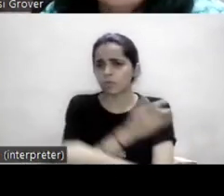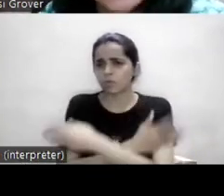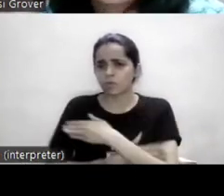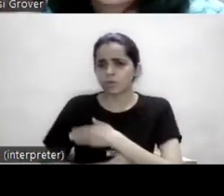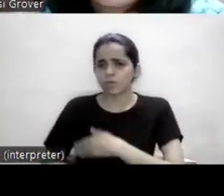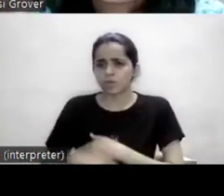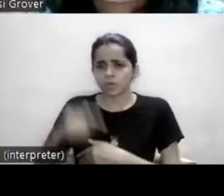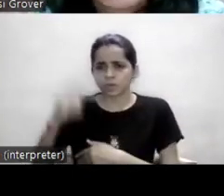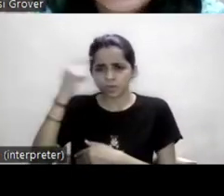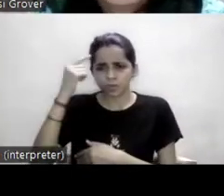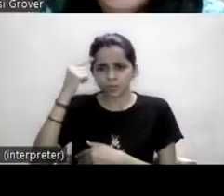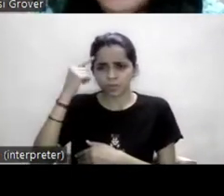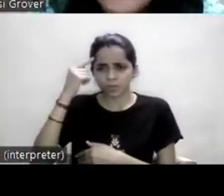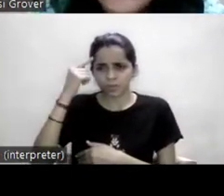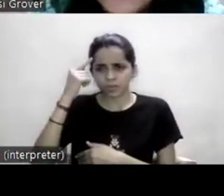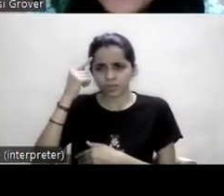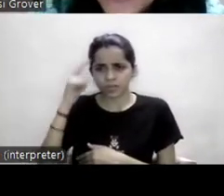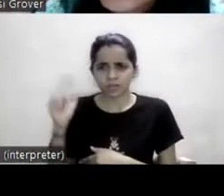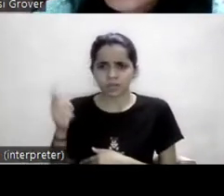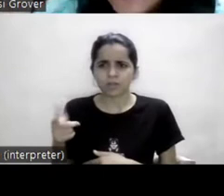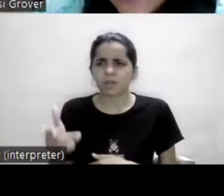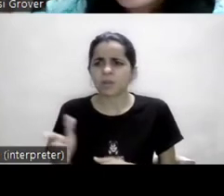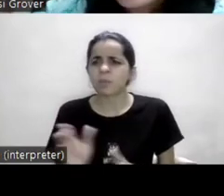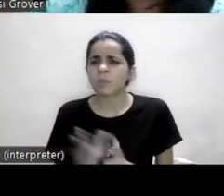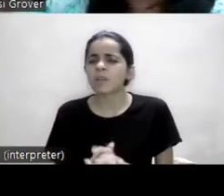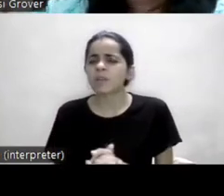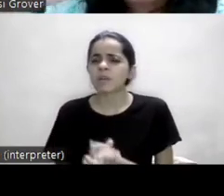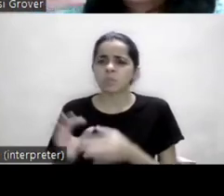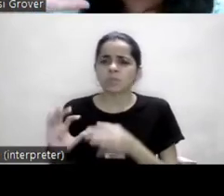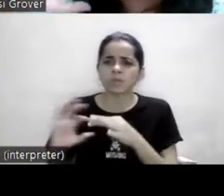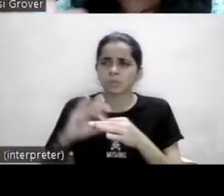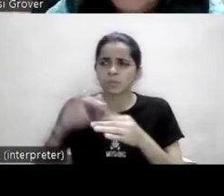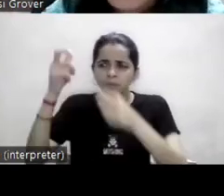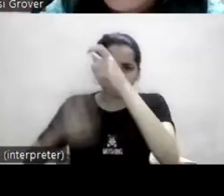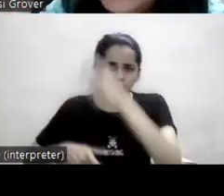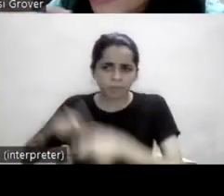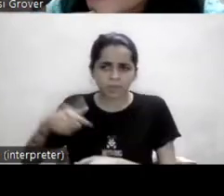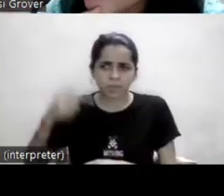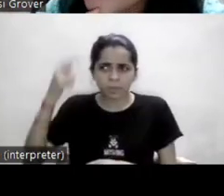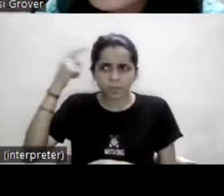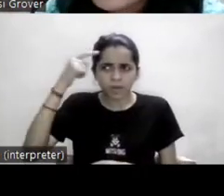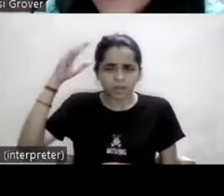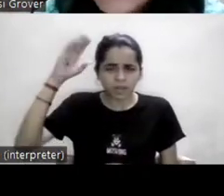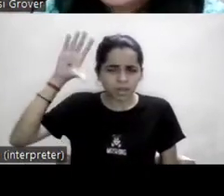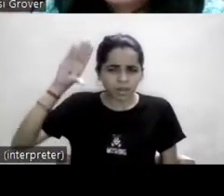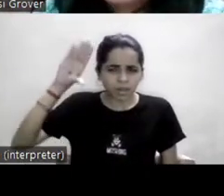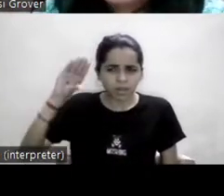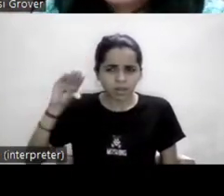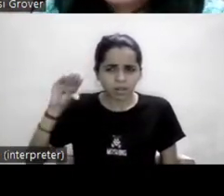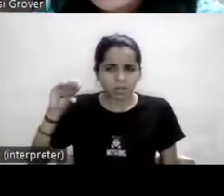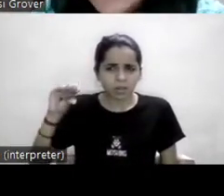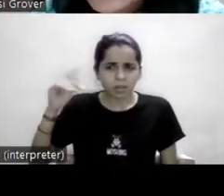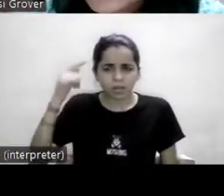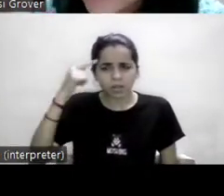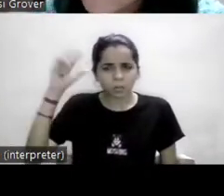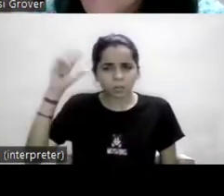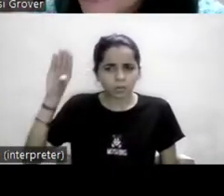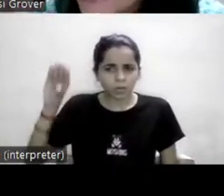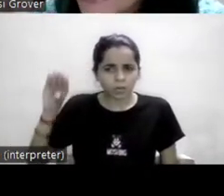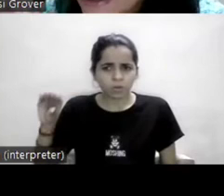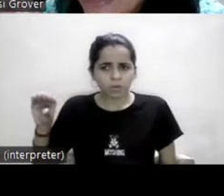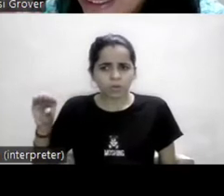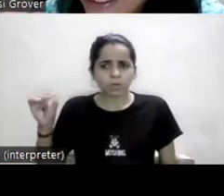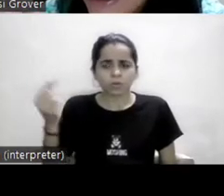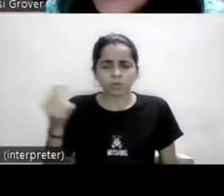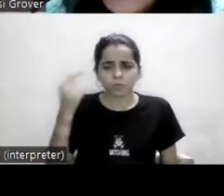a kind of the brain has a stunted kind of growth, and the heads, they become smaller. So you would find people with that kind of